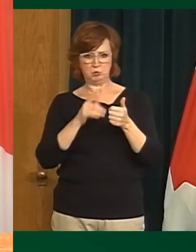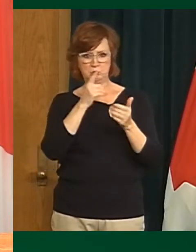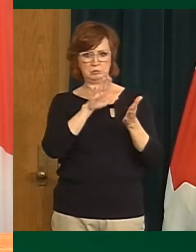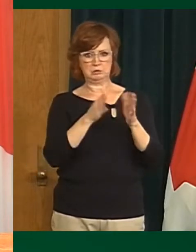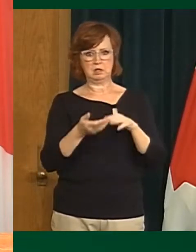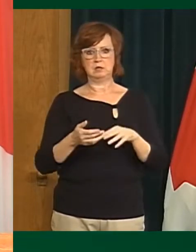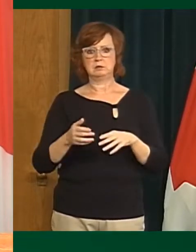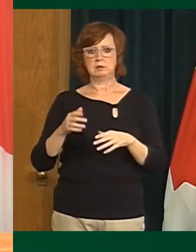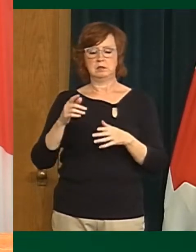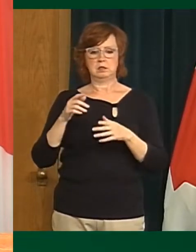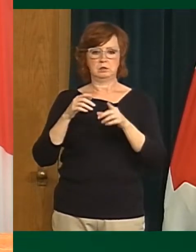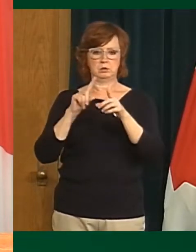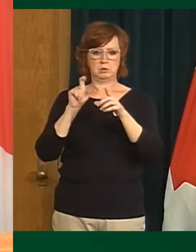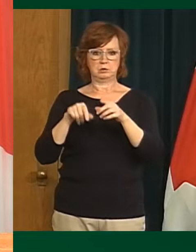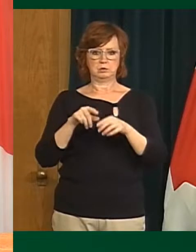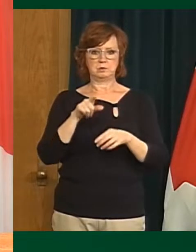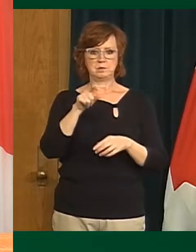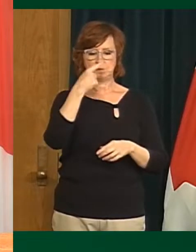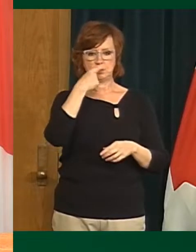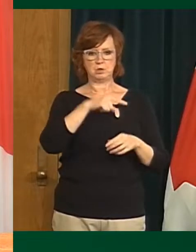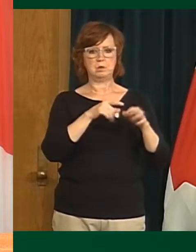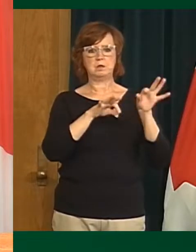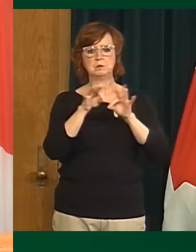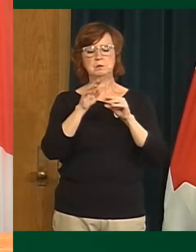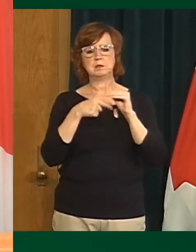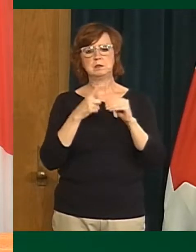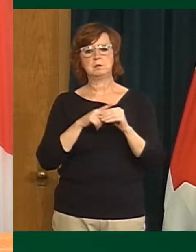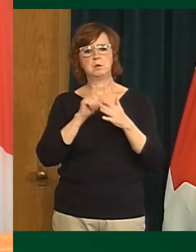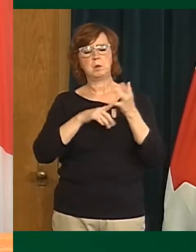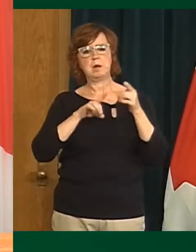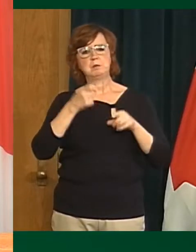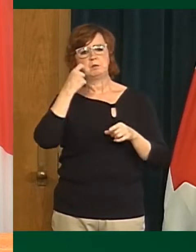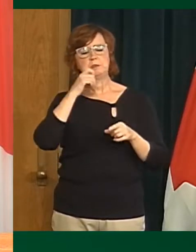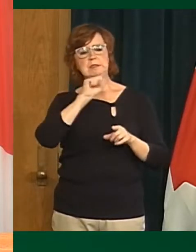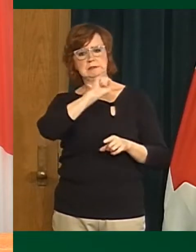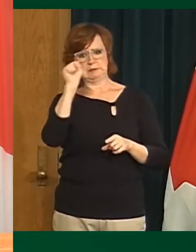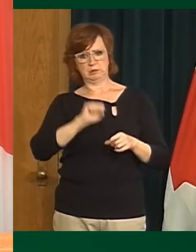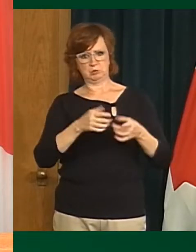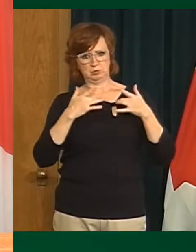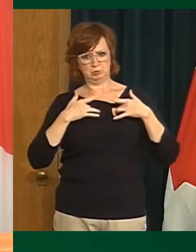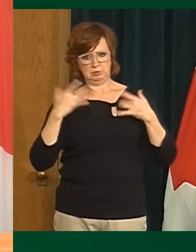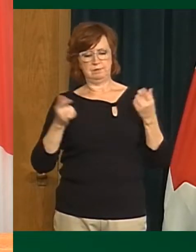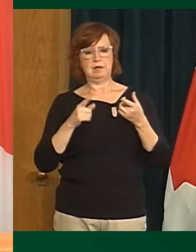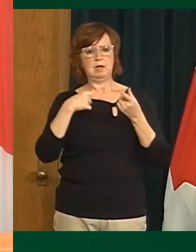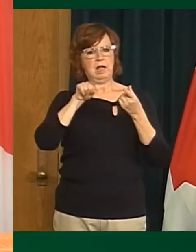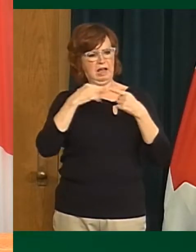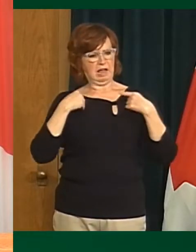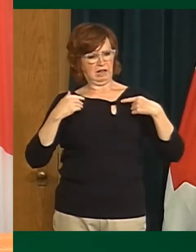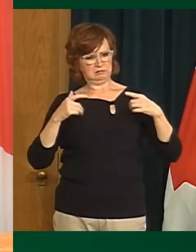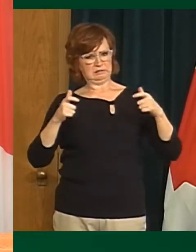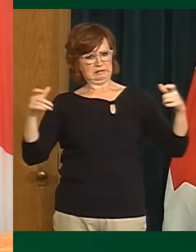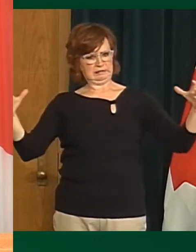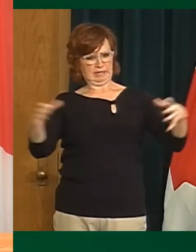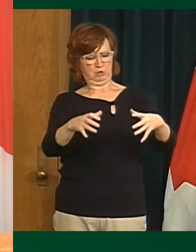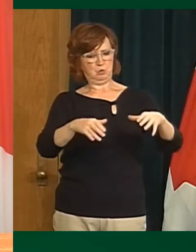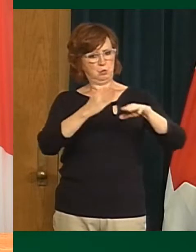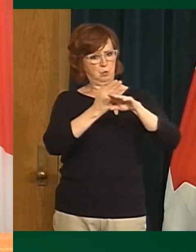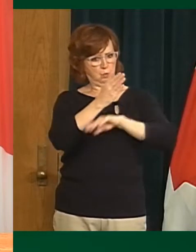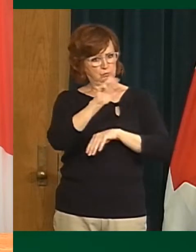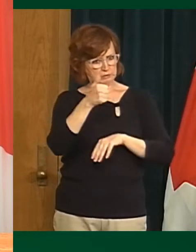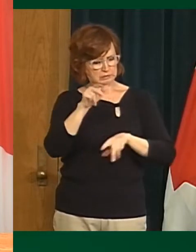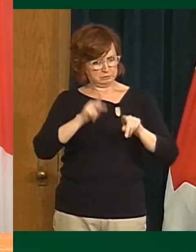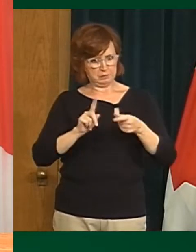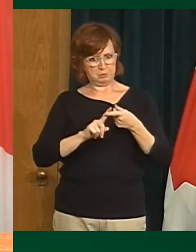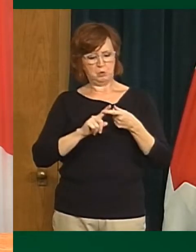this community outbreak in Saskatoon? Like, was there one? When was this event held? You know, what kind of